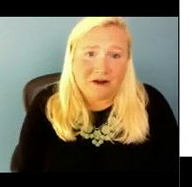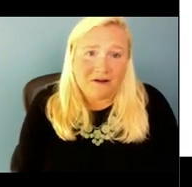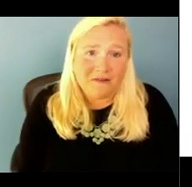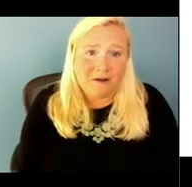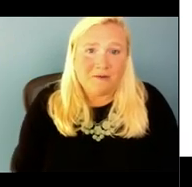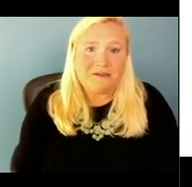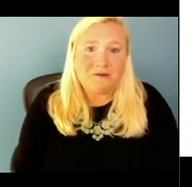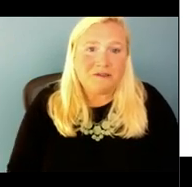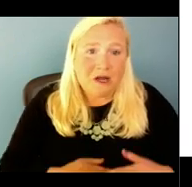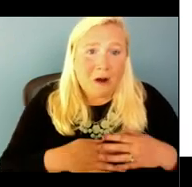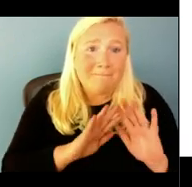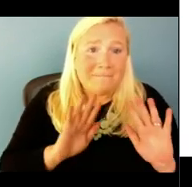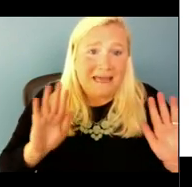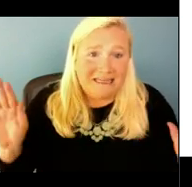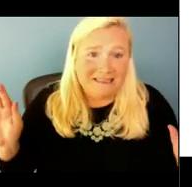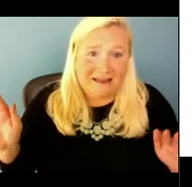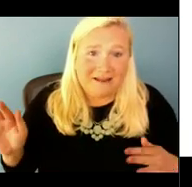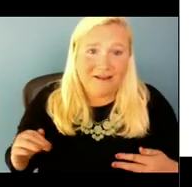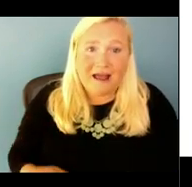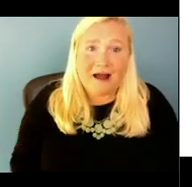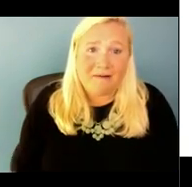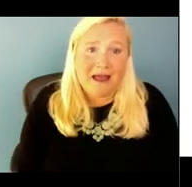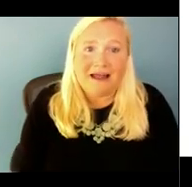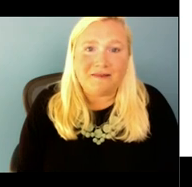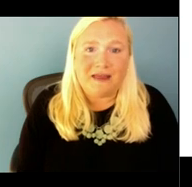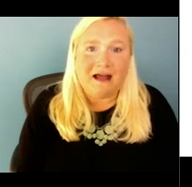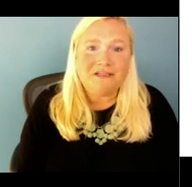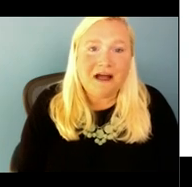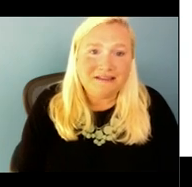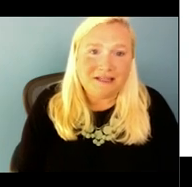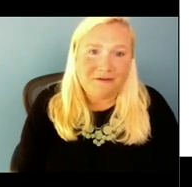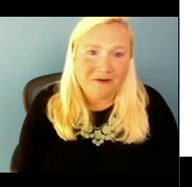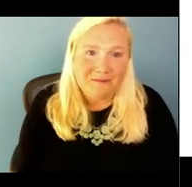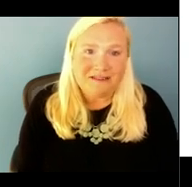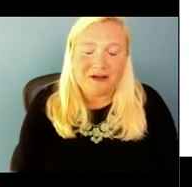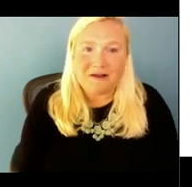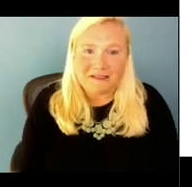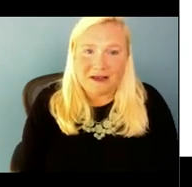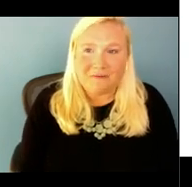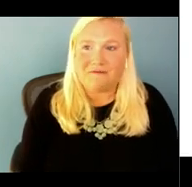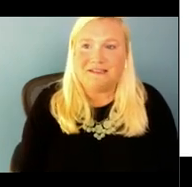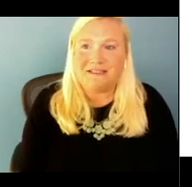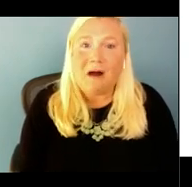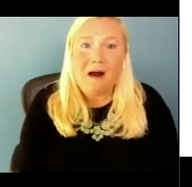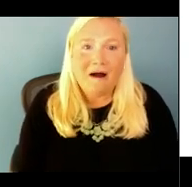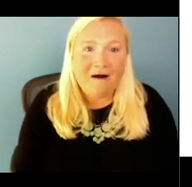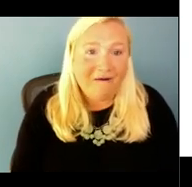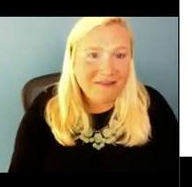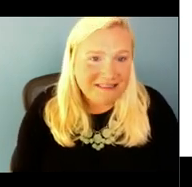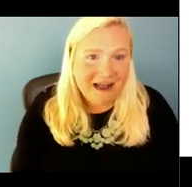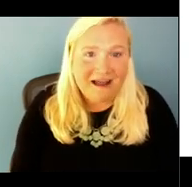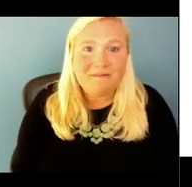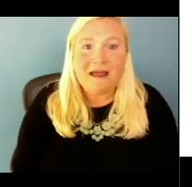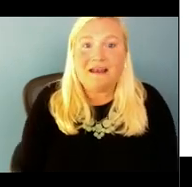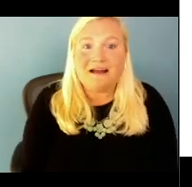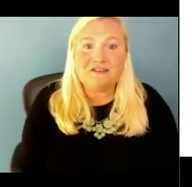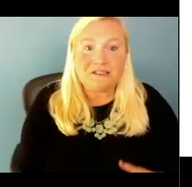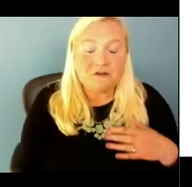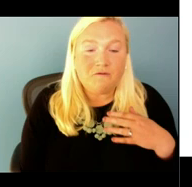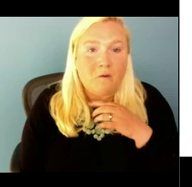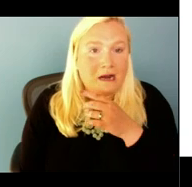Nina, Stuttering Therapy Resources, are amazing. And they have tons of free materials. I reference them all the